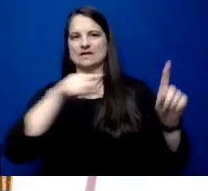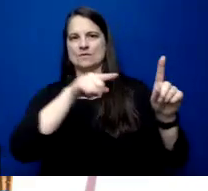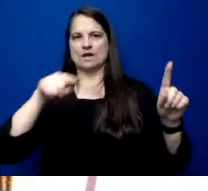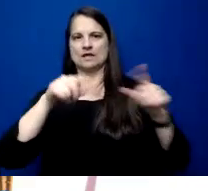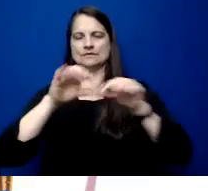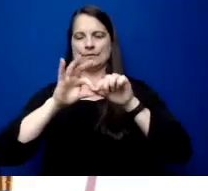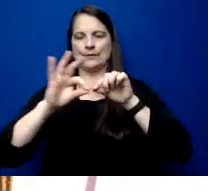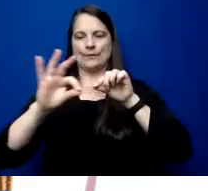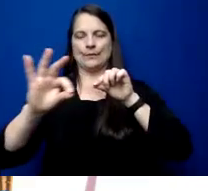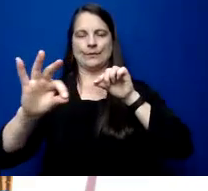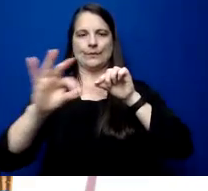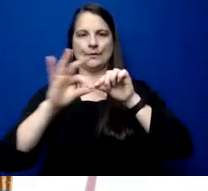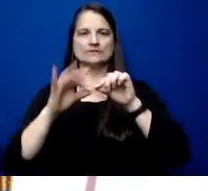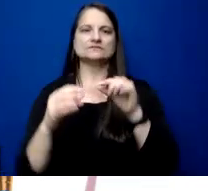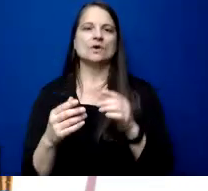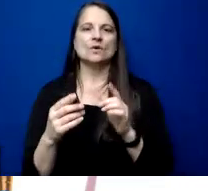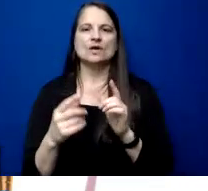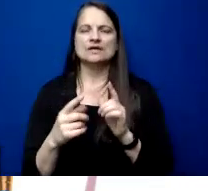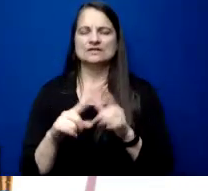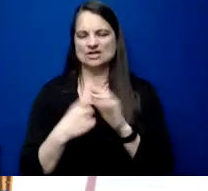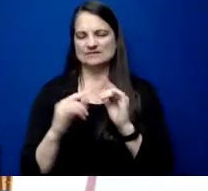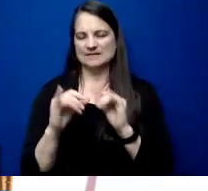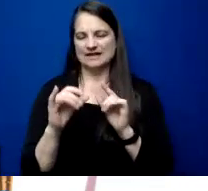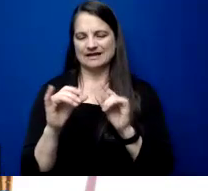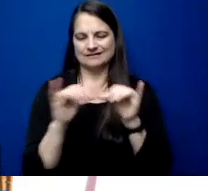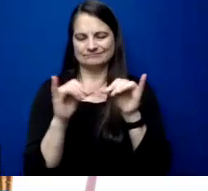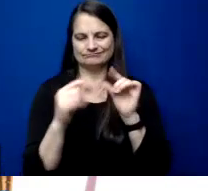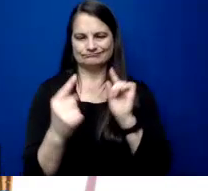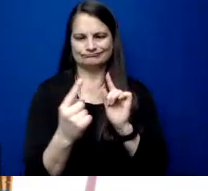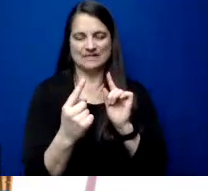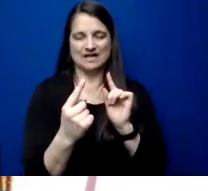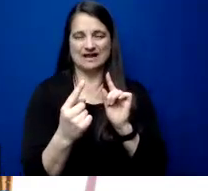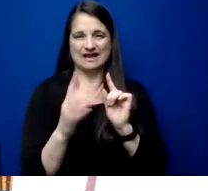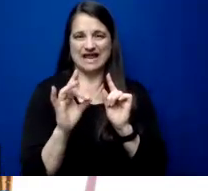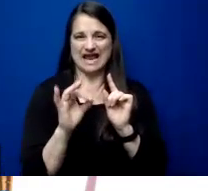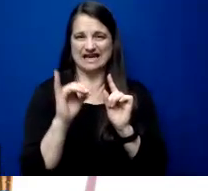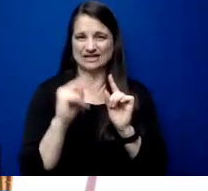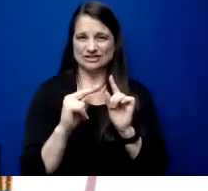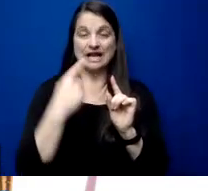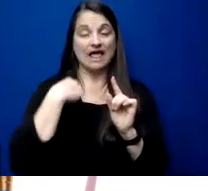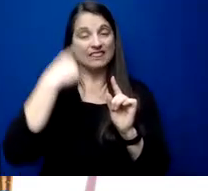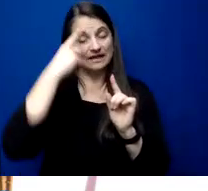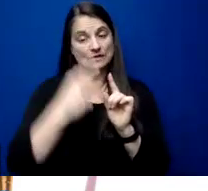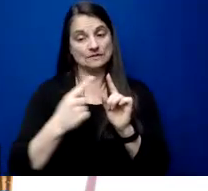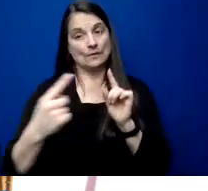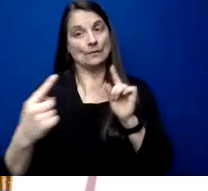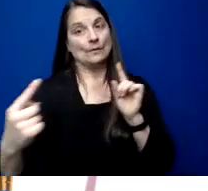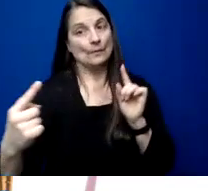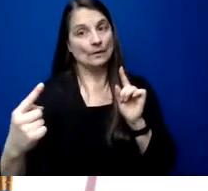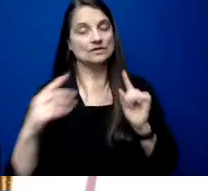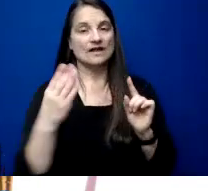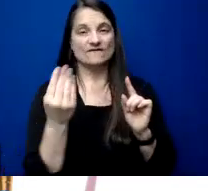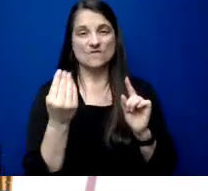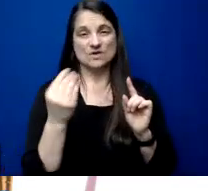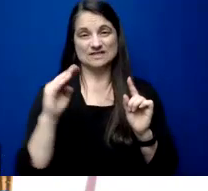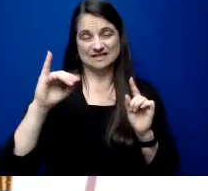telescoping. So it starts out maybe about 8 inches long and then can get to be like, I think that one goes to like 14 inches or something. So